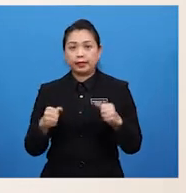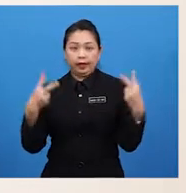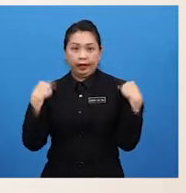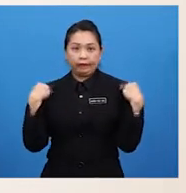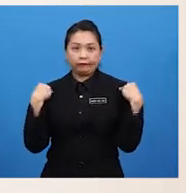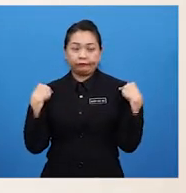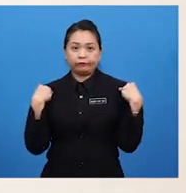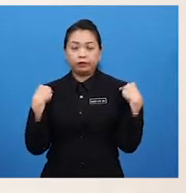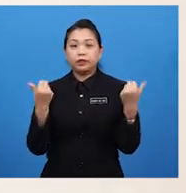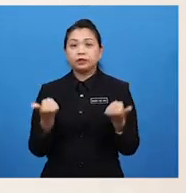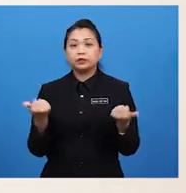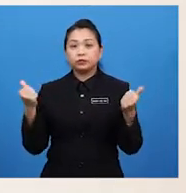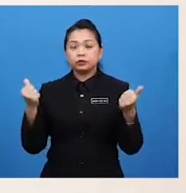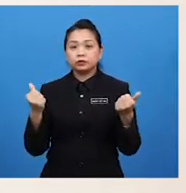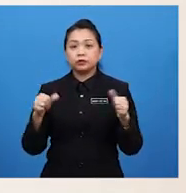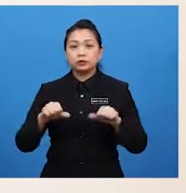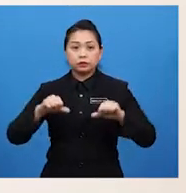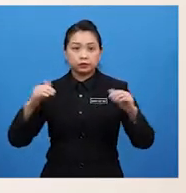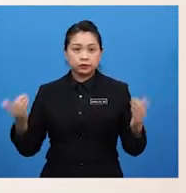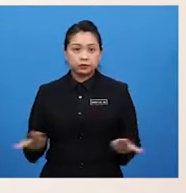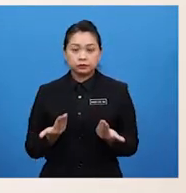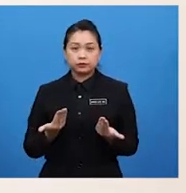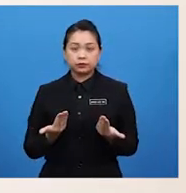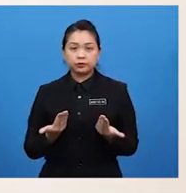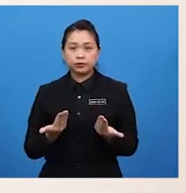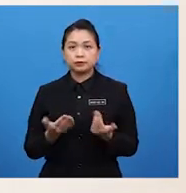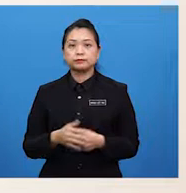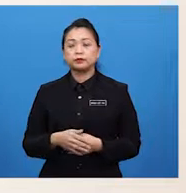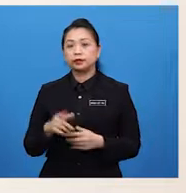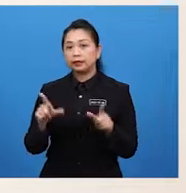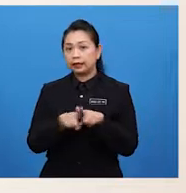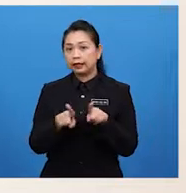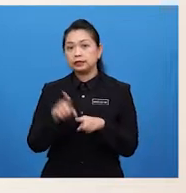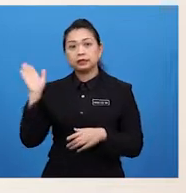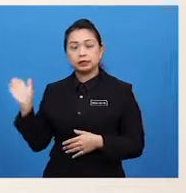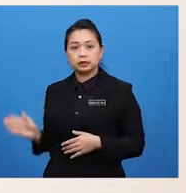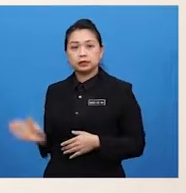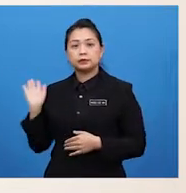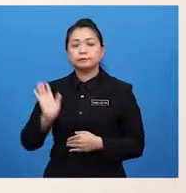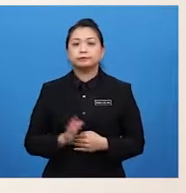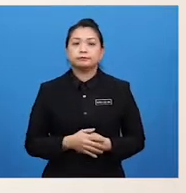an introductory paragraph like the one shown in the visual.